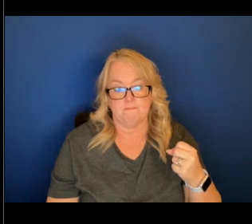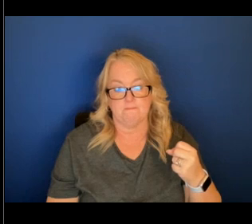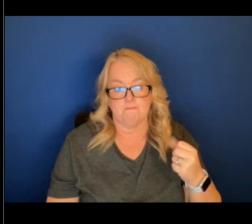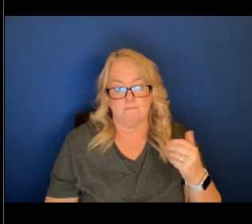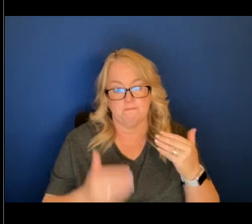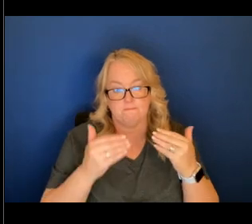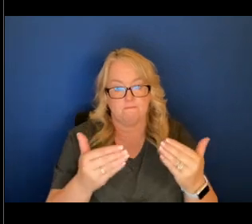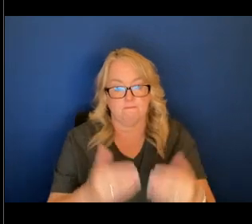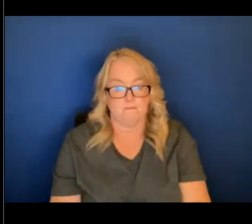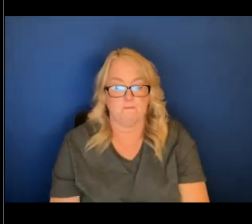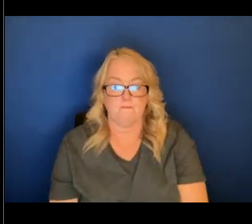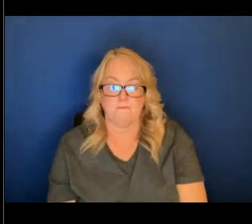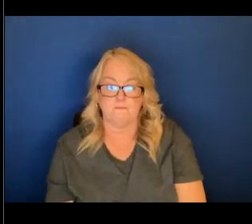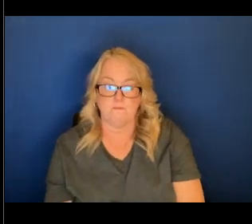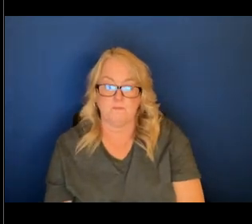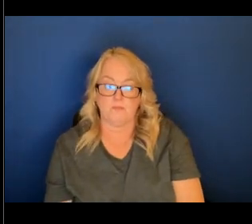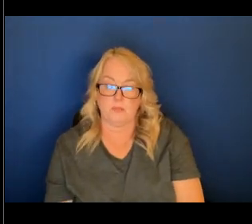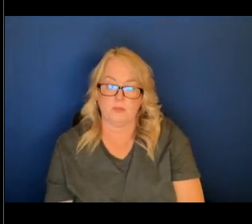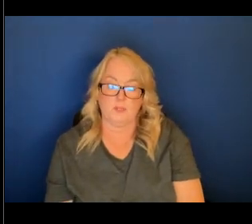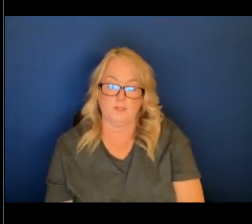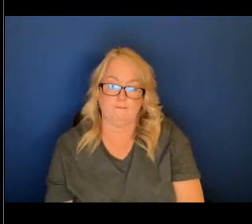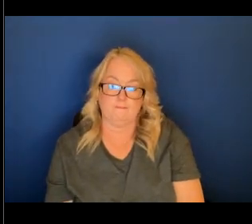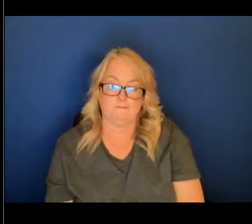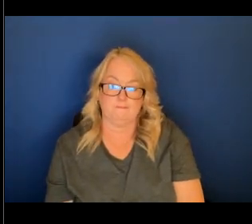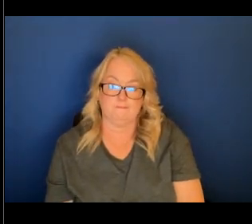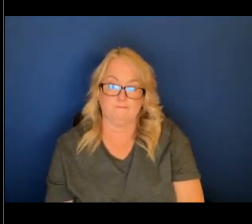we'll go ahead and launch this poll as well.